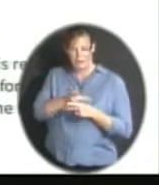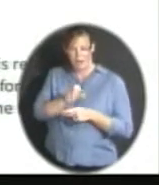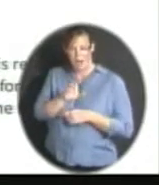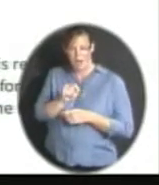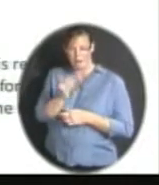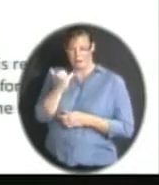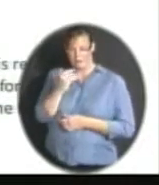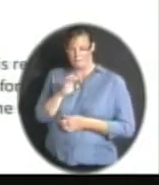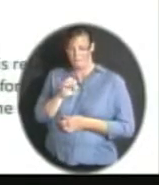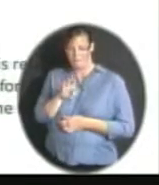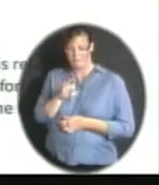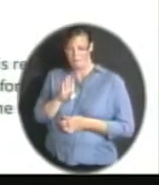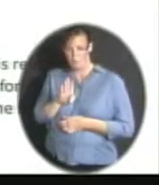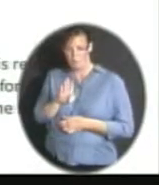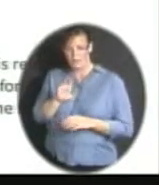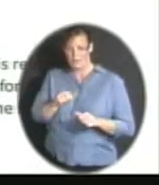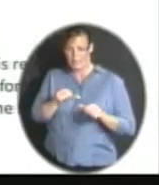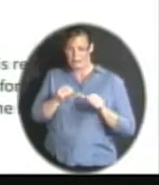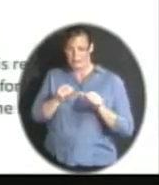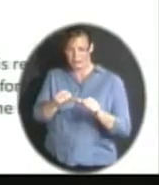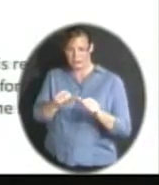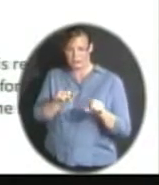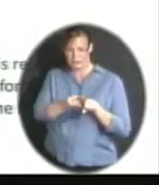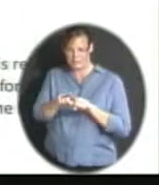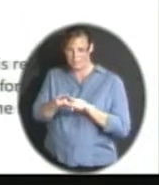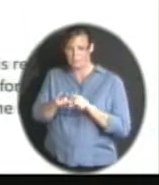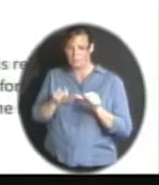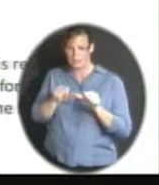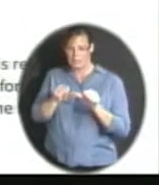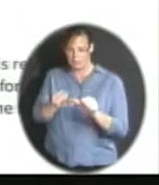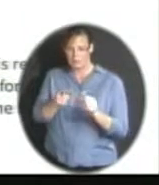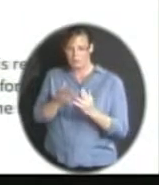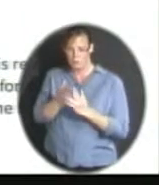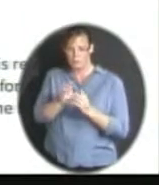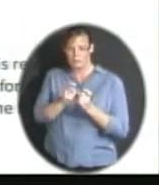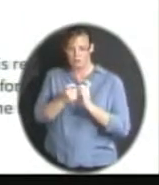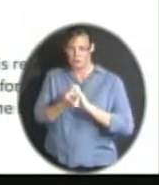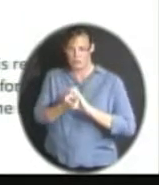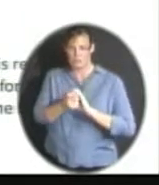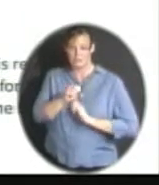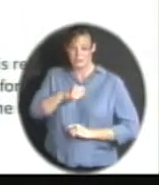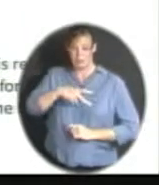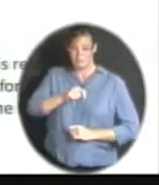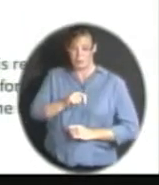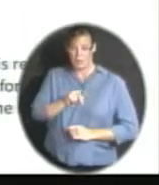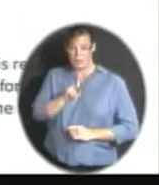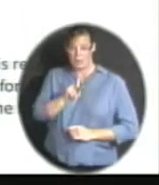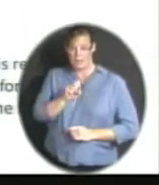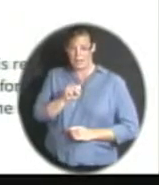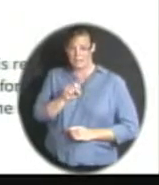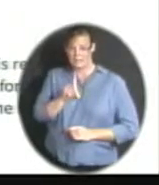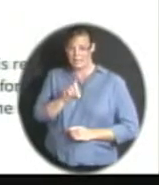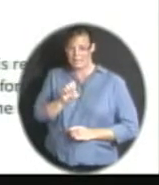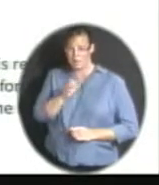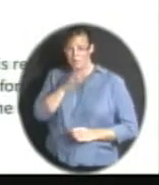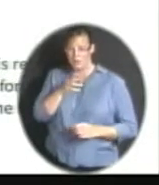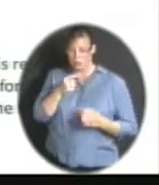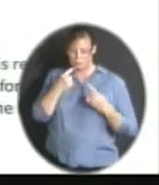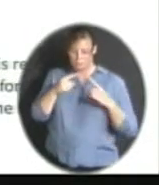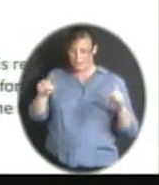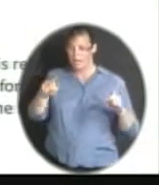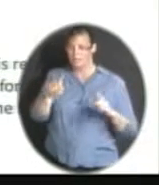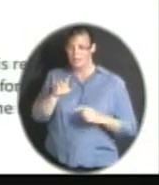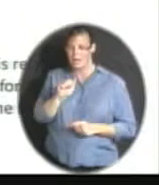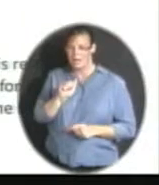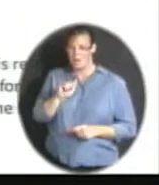the target could remain the same as we moved through this transition. In September, KSDE will release AYP results as